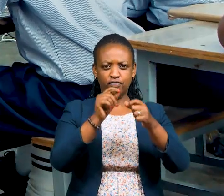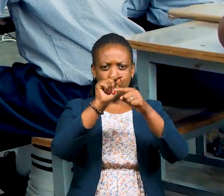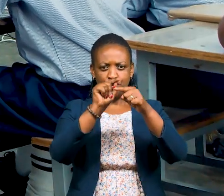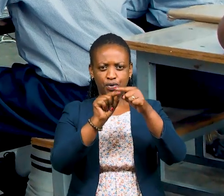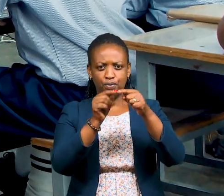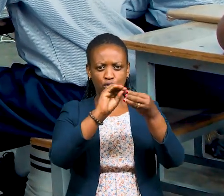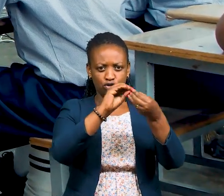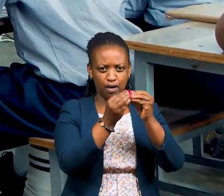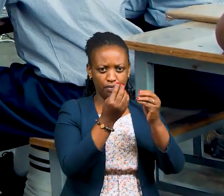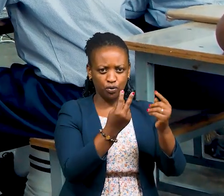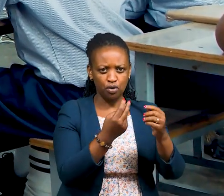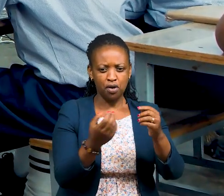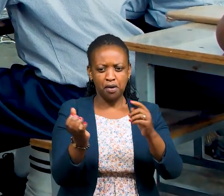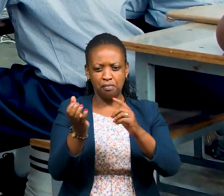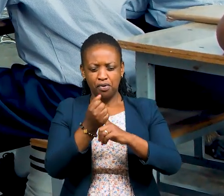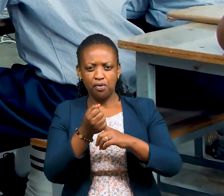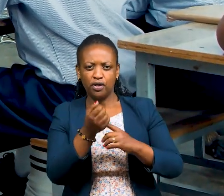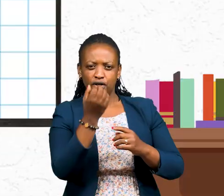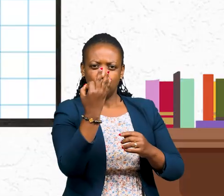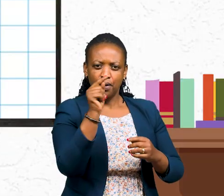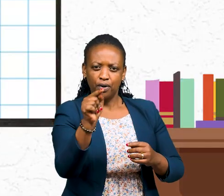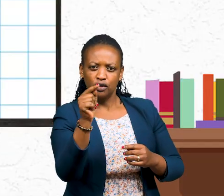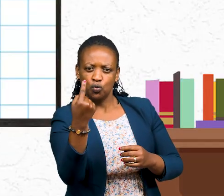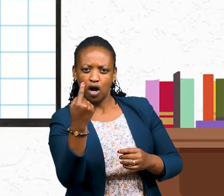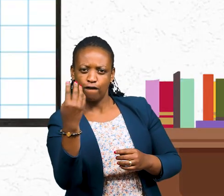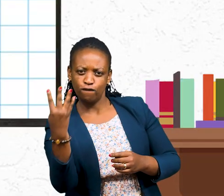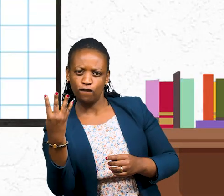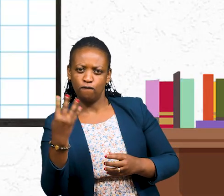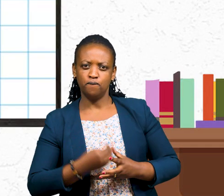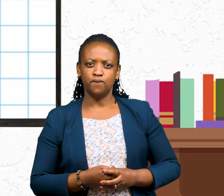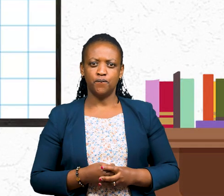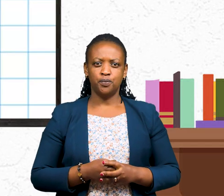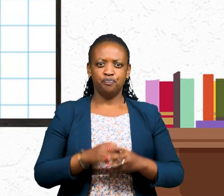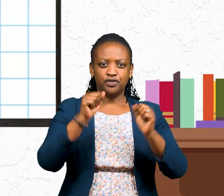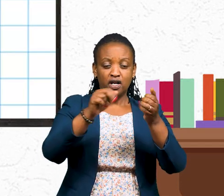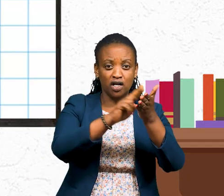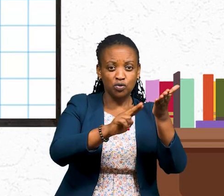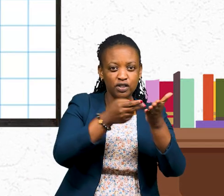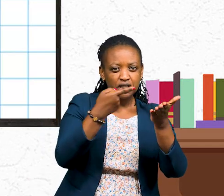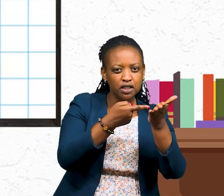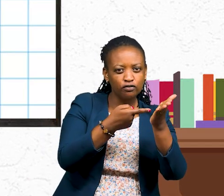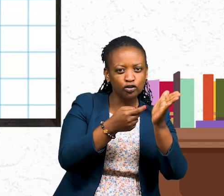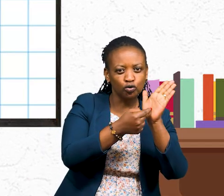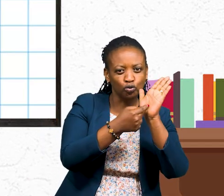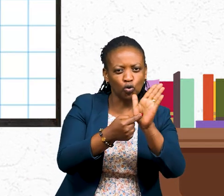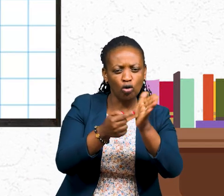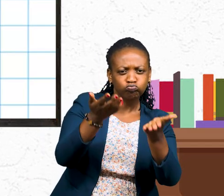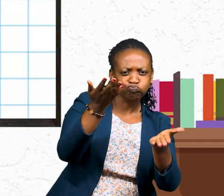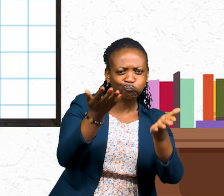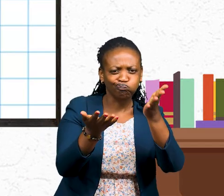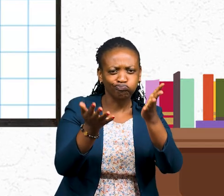I divide those two numbers, I get about 3.14. I'm going to be using this symbol to